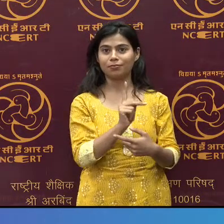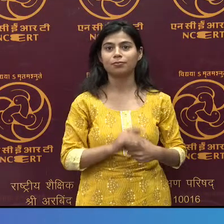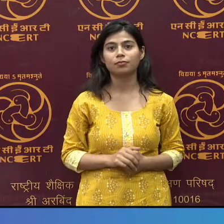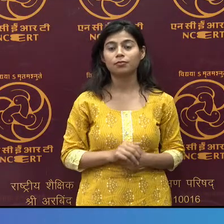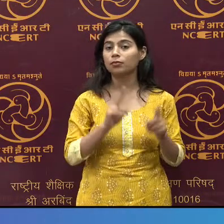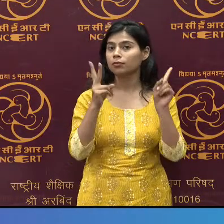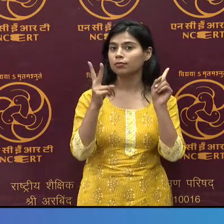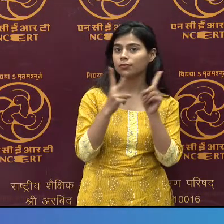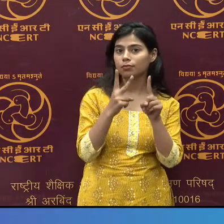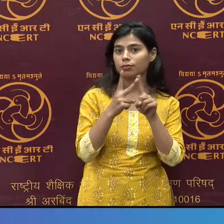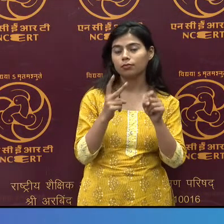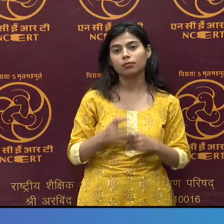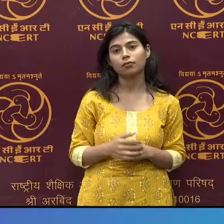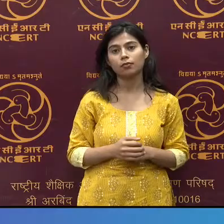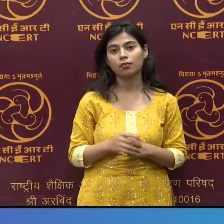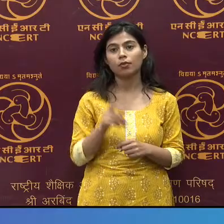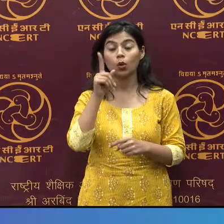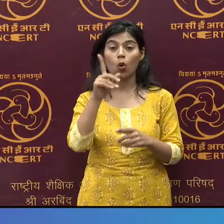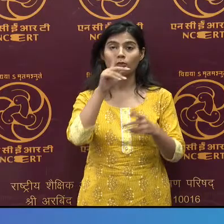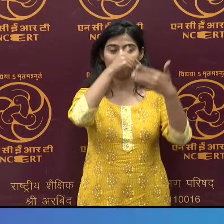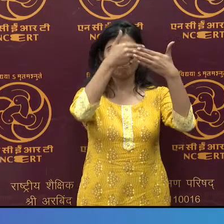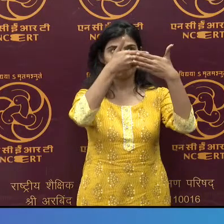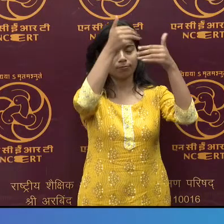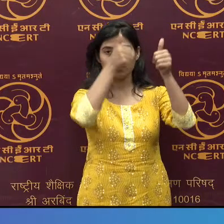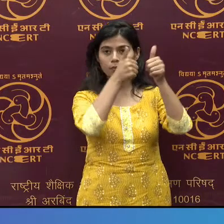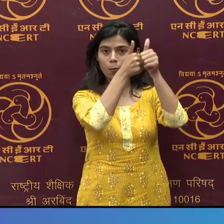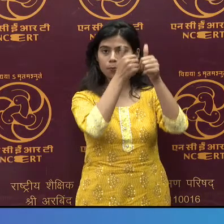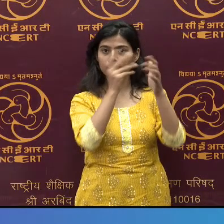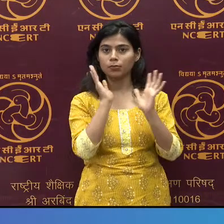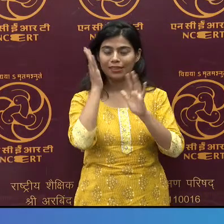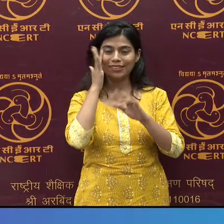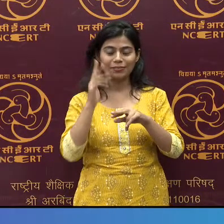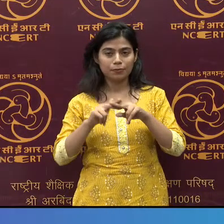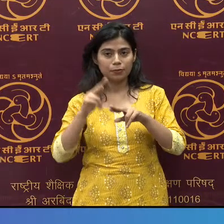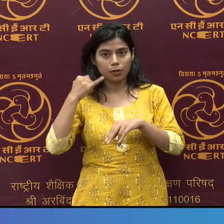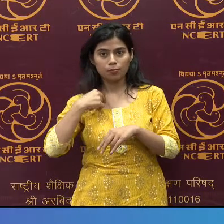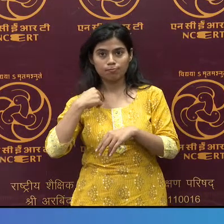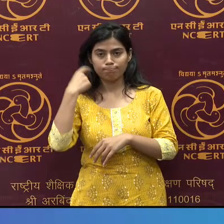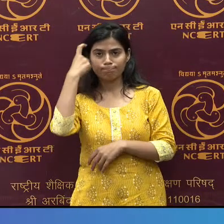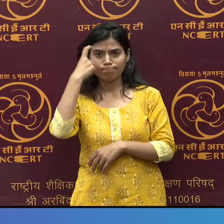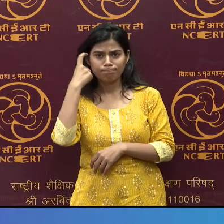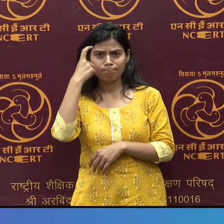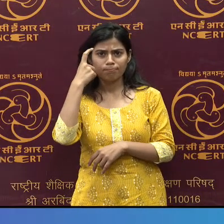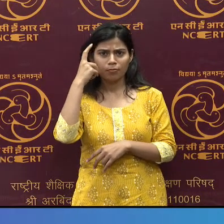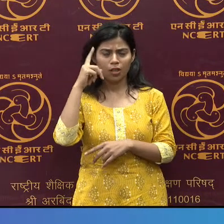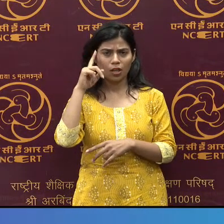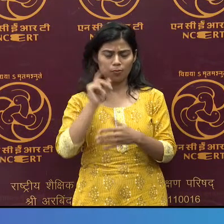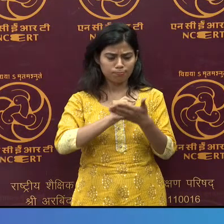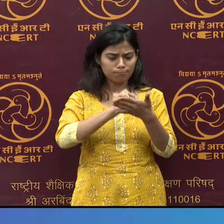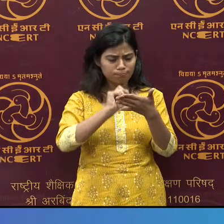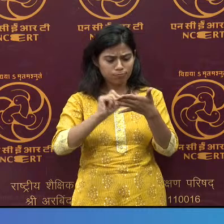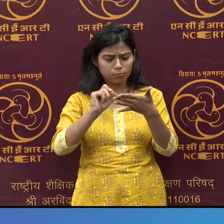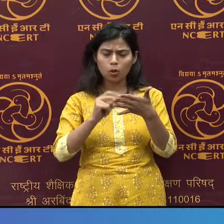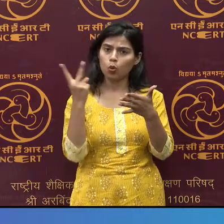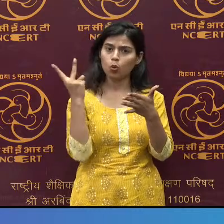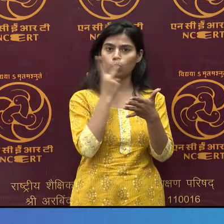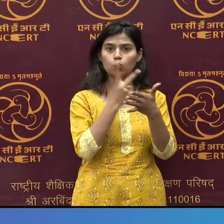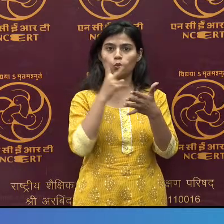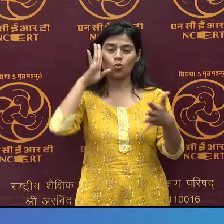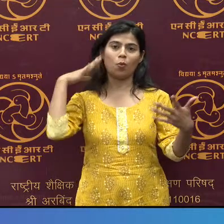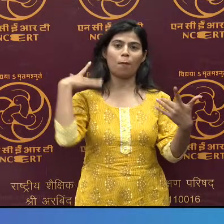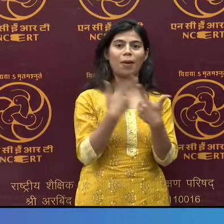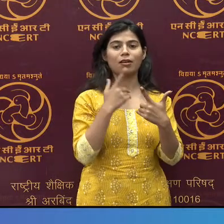Secondly, there should be an order, like in your mind or on the paper where you have written your rough